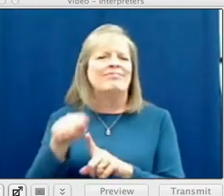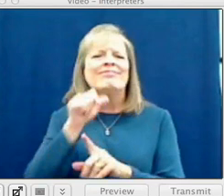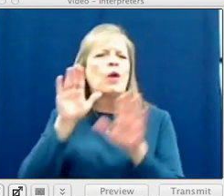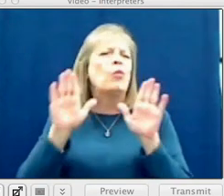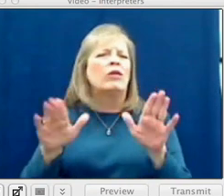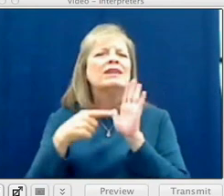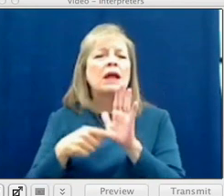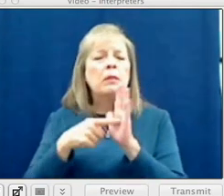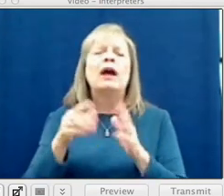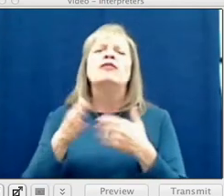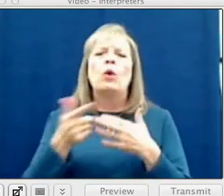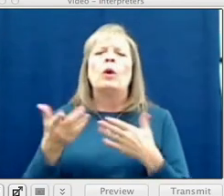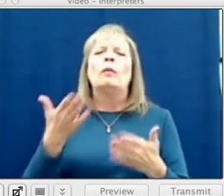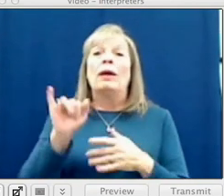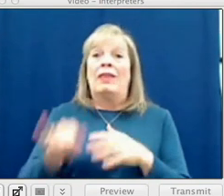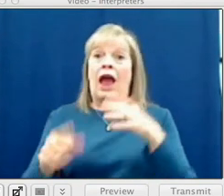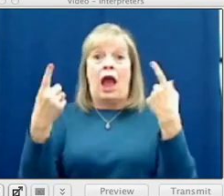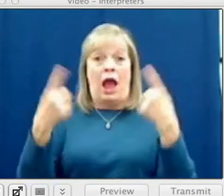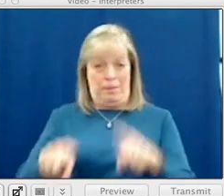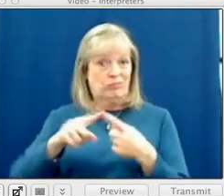more